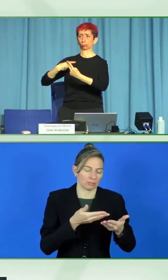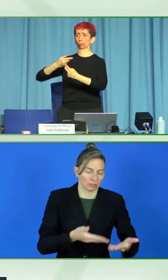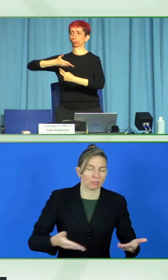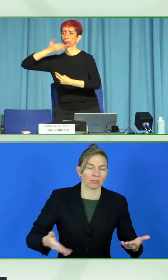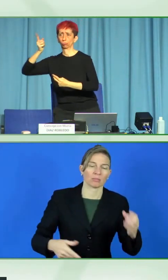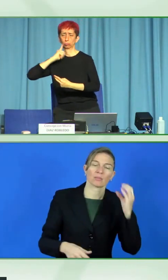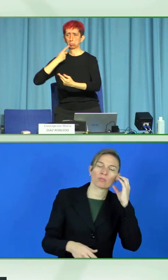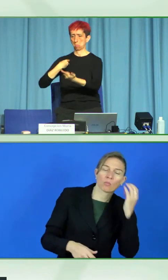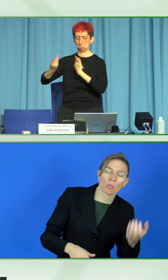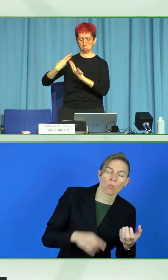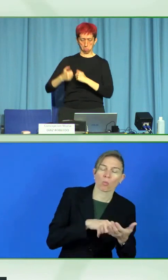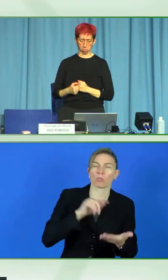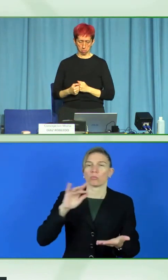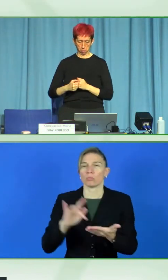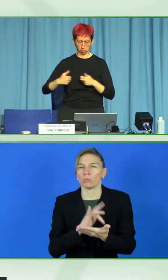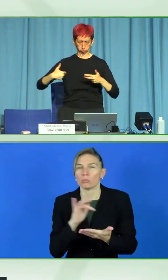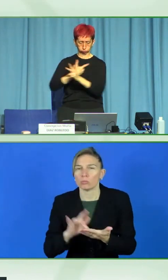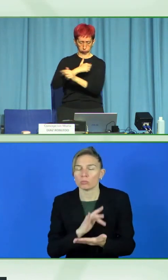video, smartphones,